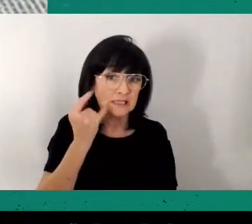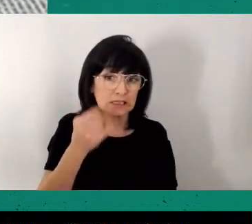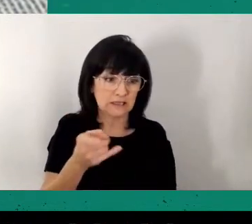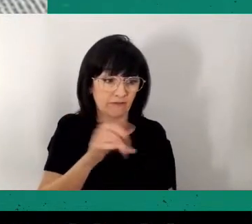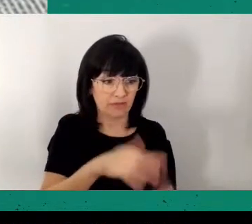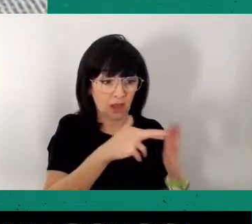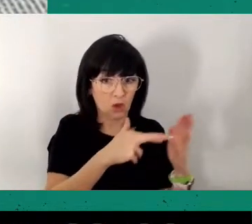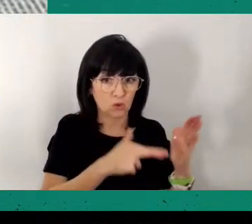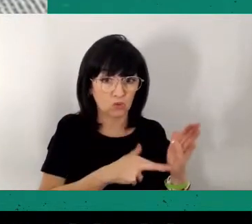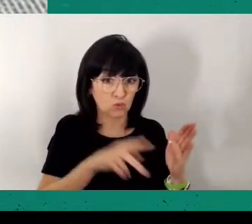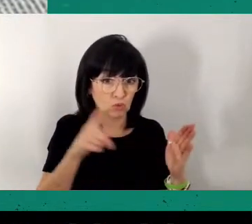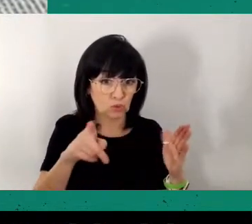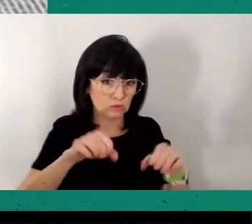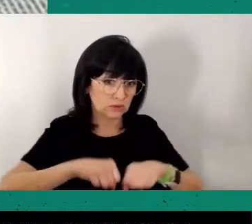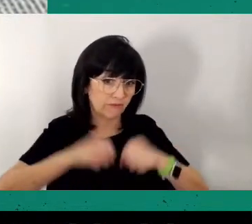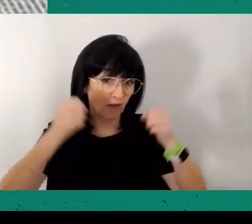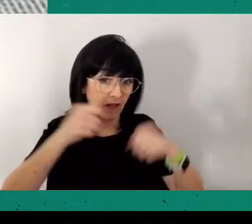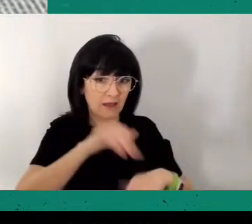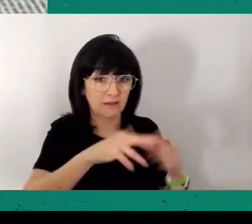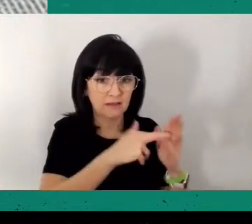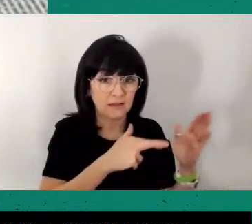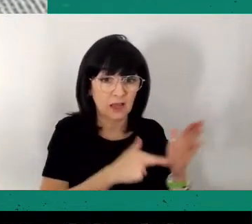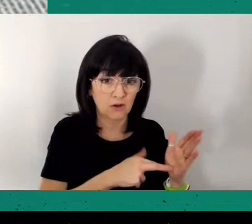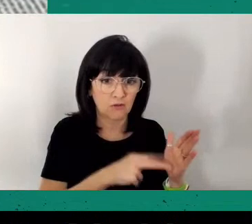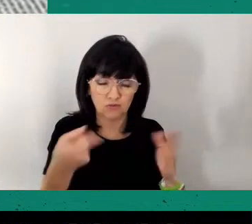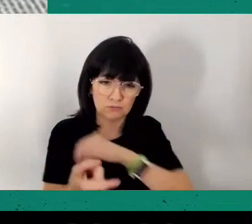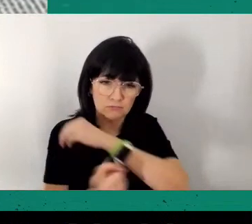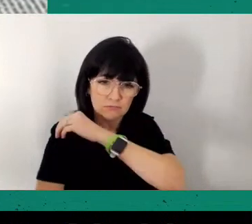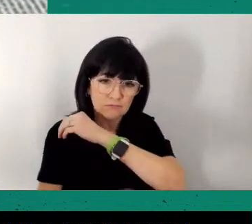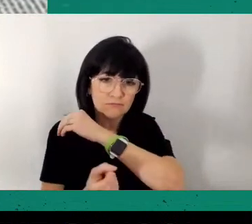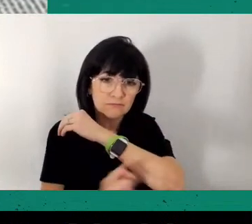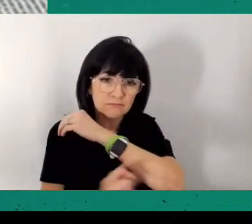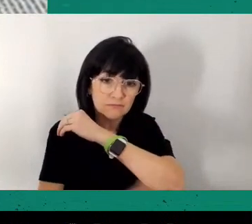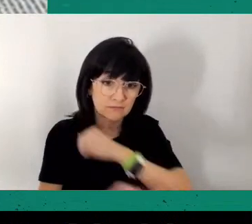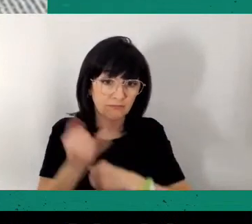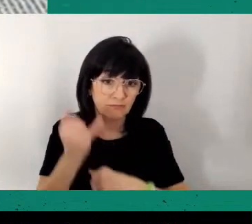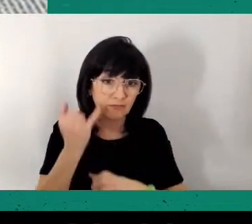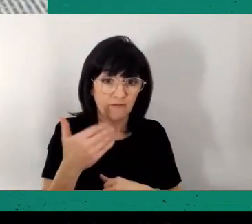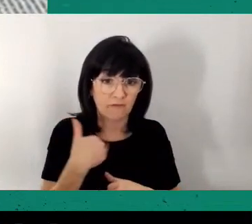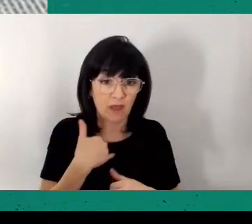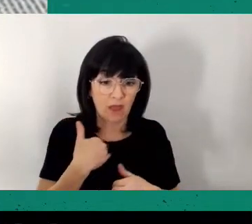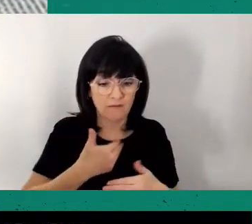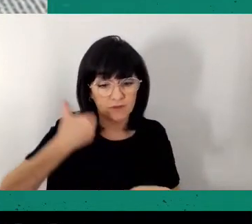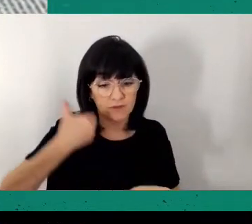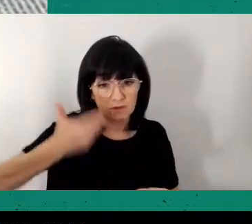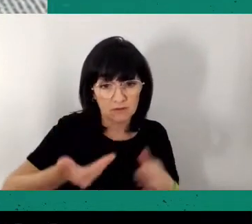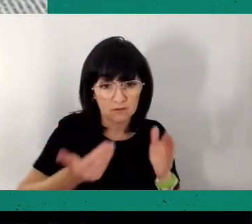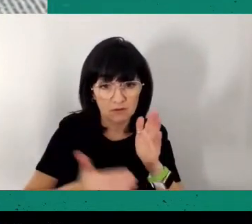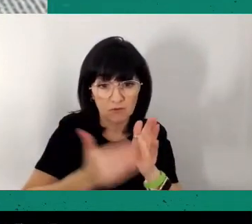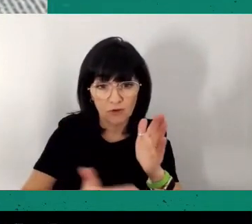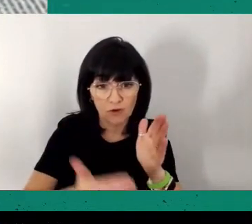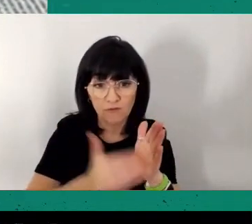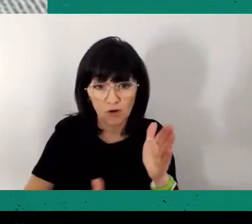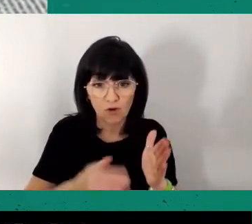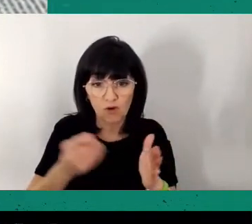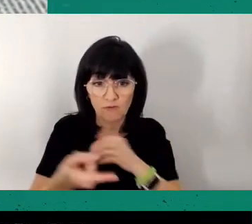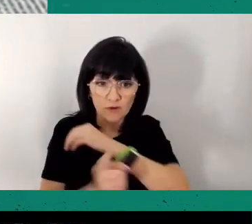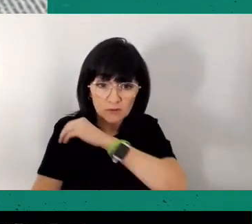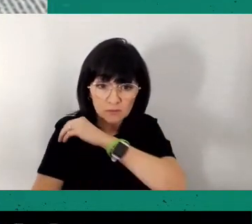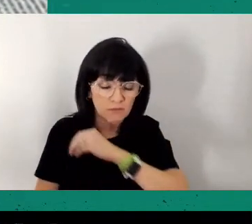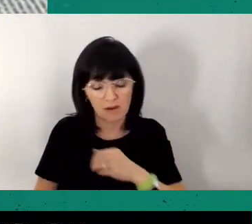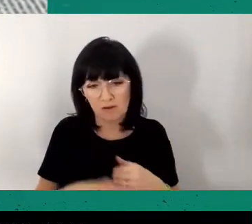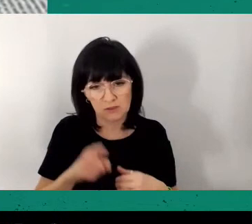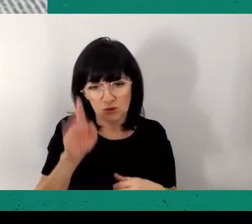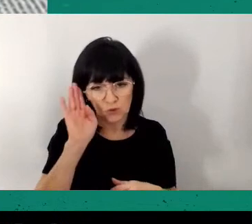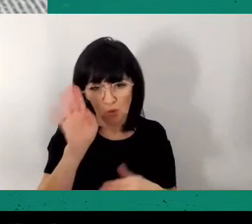rules, then you got demerits. And if you got so many demerits, then you were expelled from school. And I certainly did not want to get expelled,